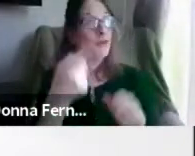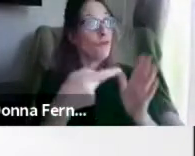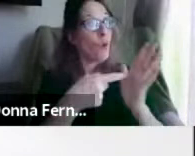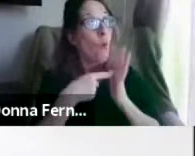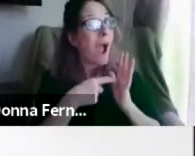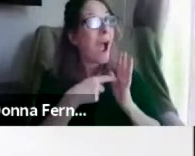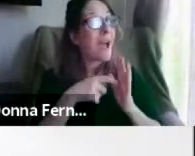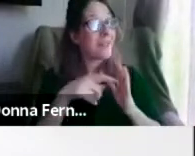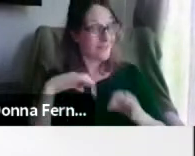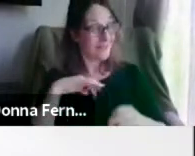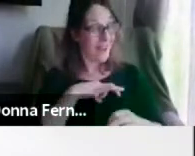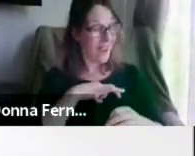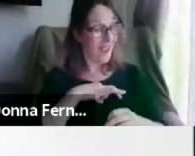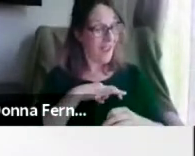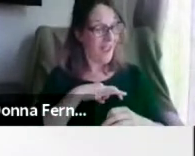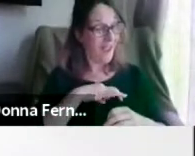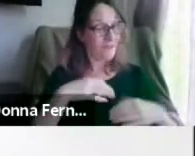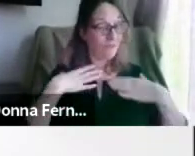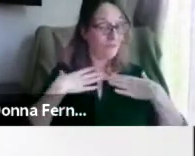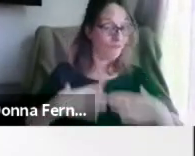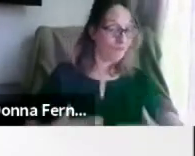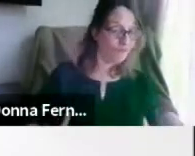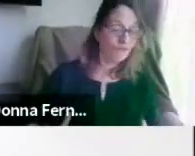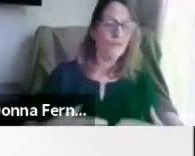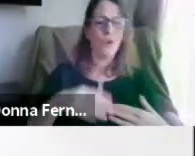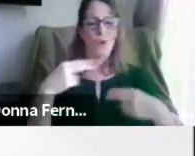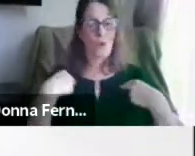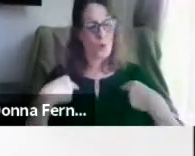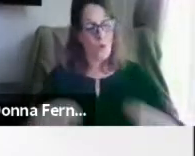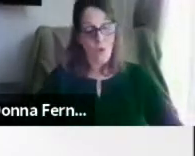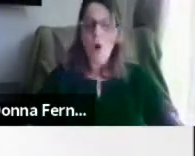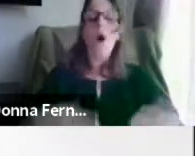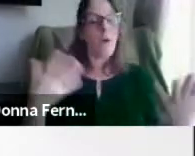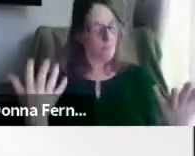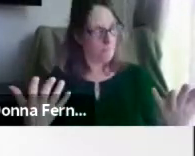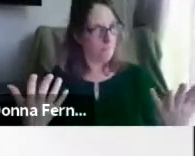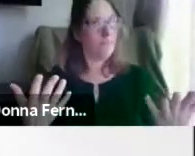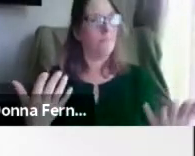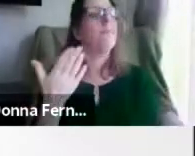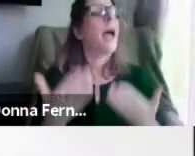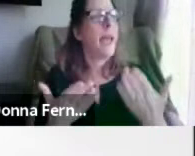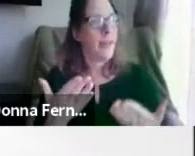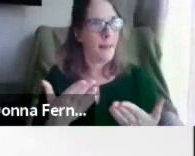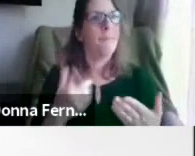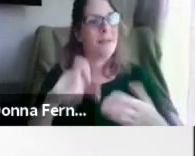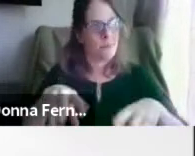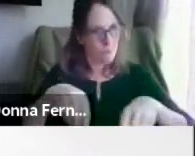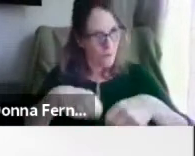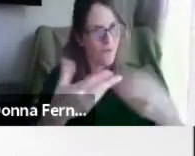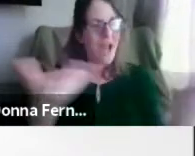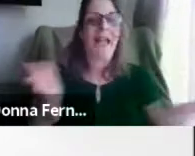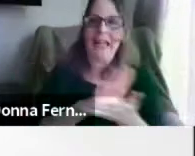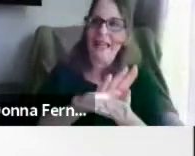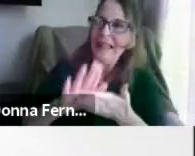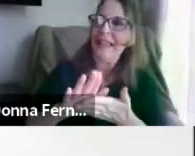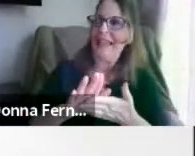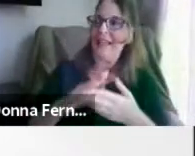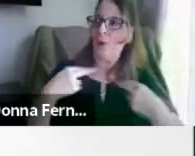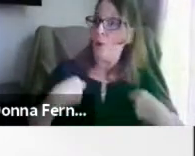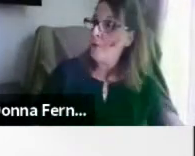wear uniforms or aprons or chef coats or anything, now might be a time to step up and provide them clean uniforms